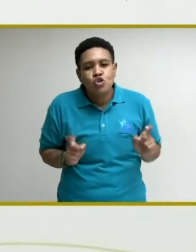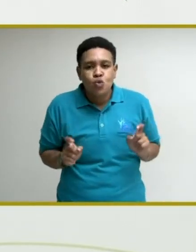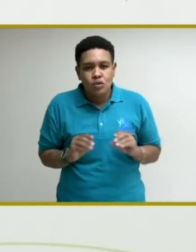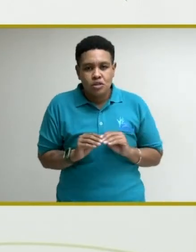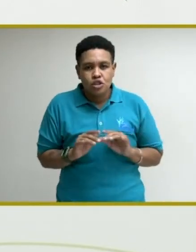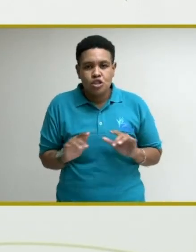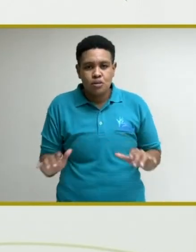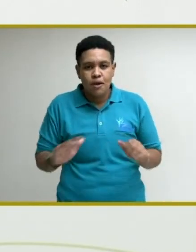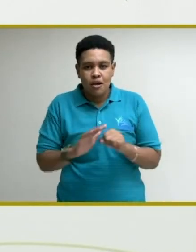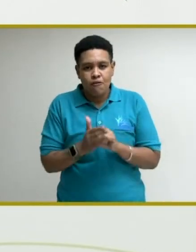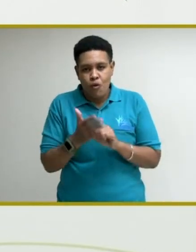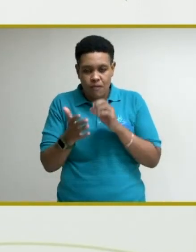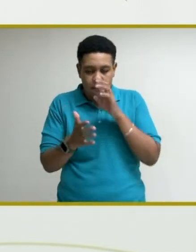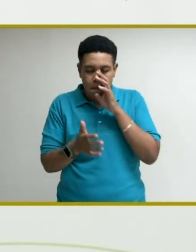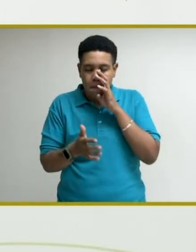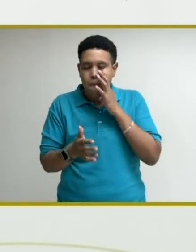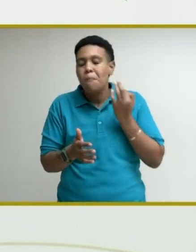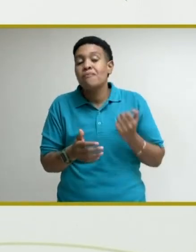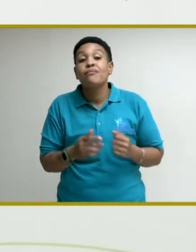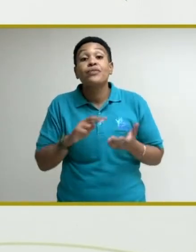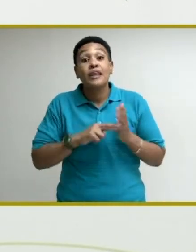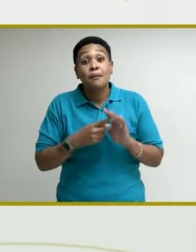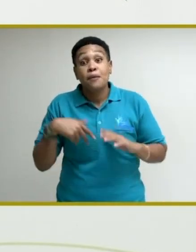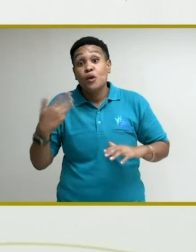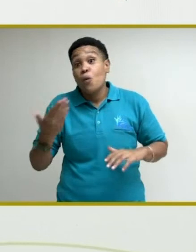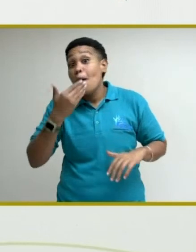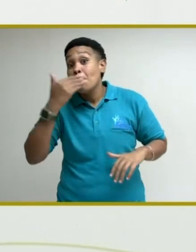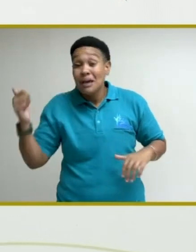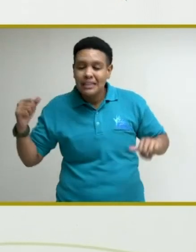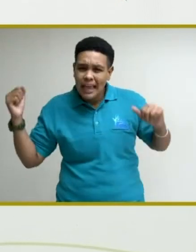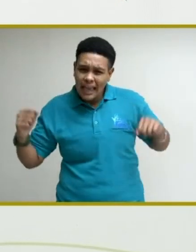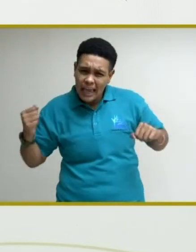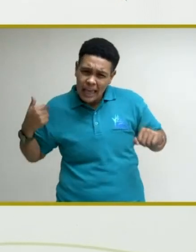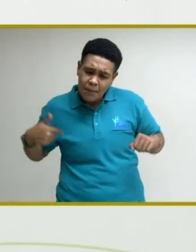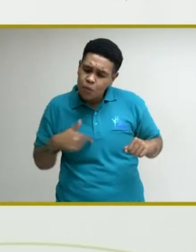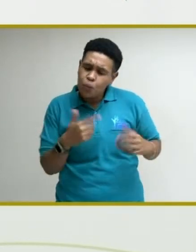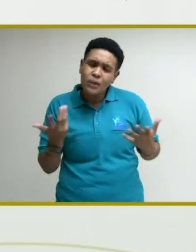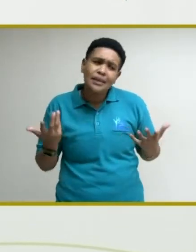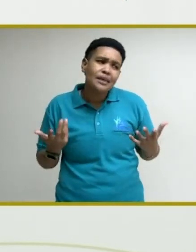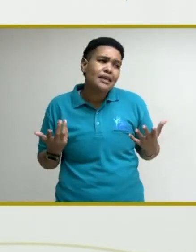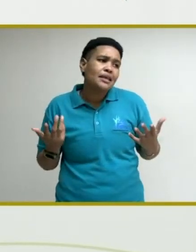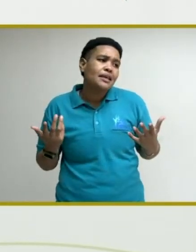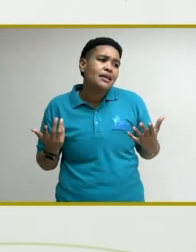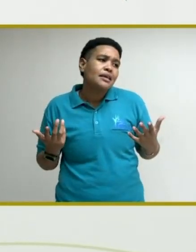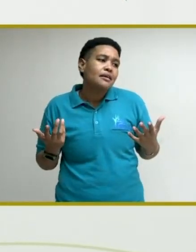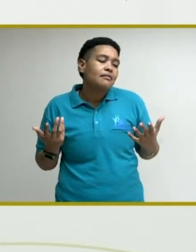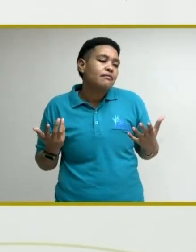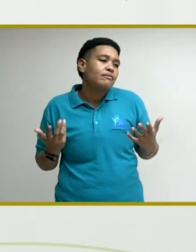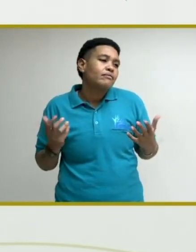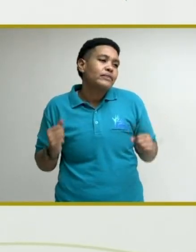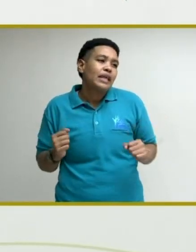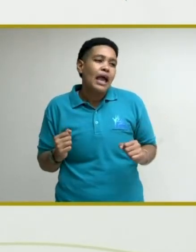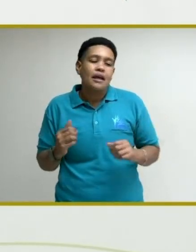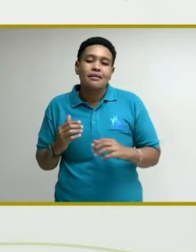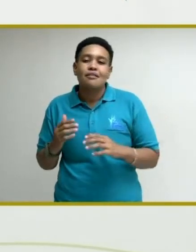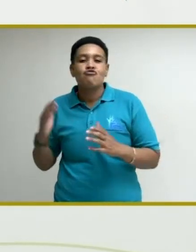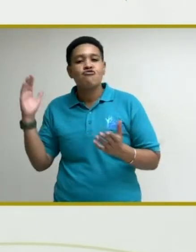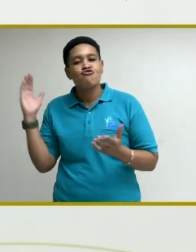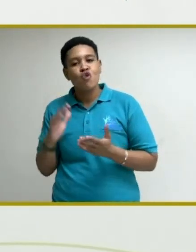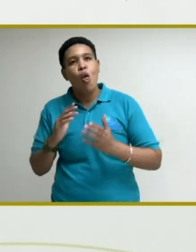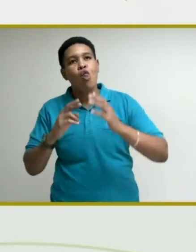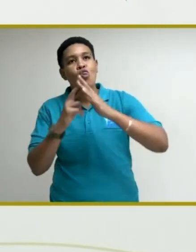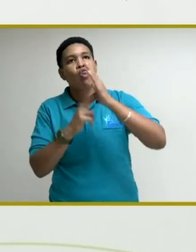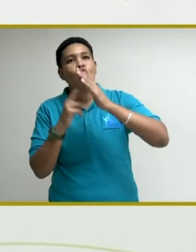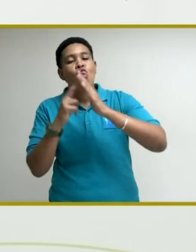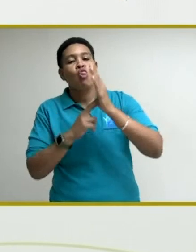spread of the cases, and therefore the better able we are to confine restrictions rather than